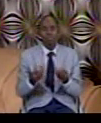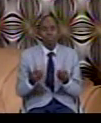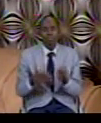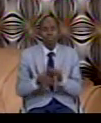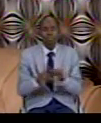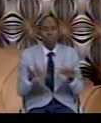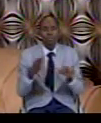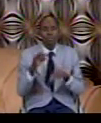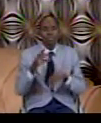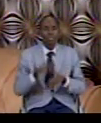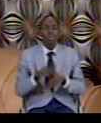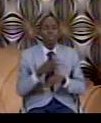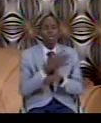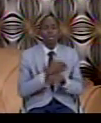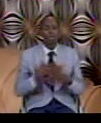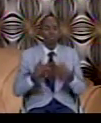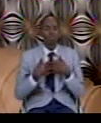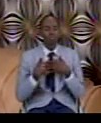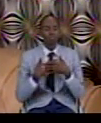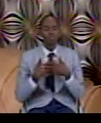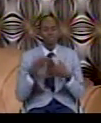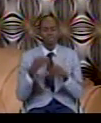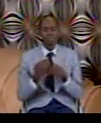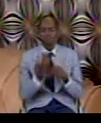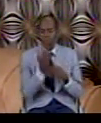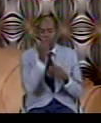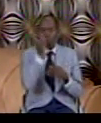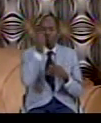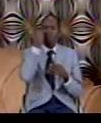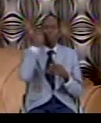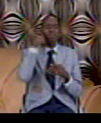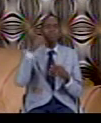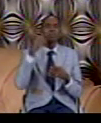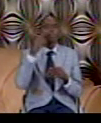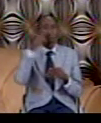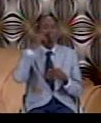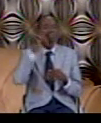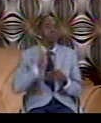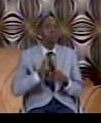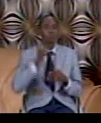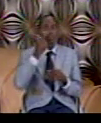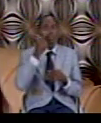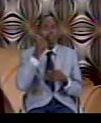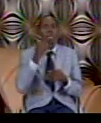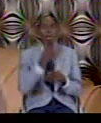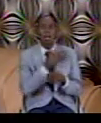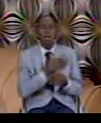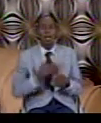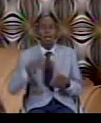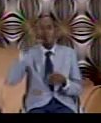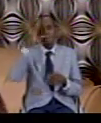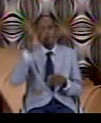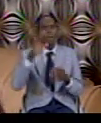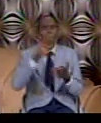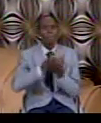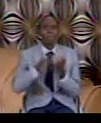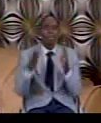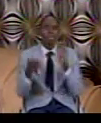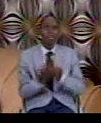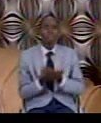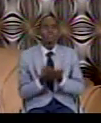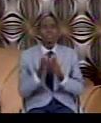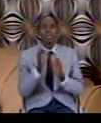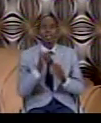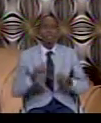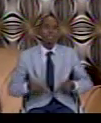and breathed into his nostrils the breath of life, and man became a